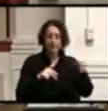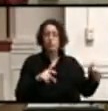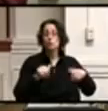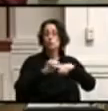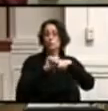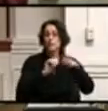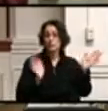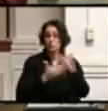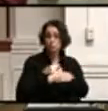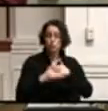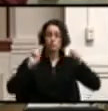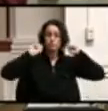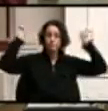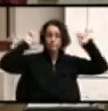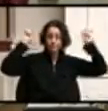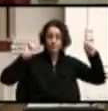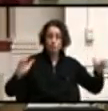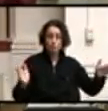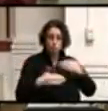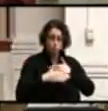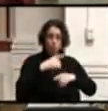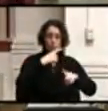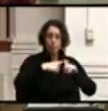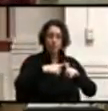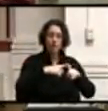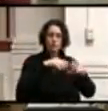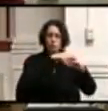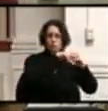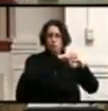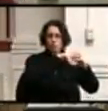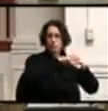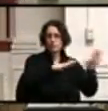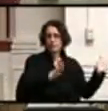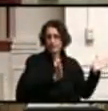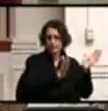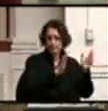room with some storage and a small kitchen.